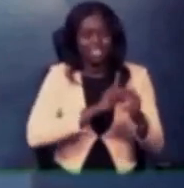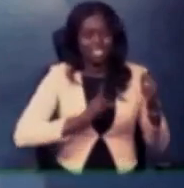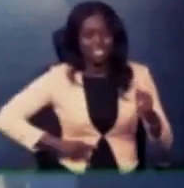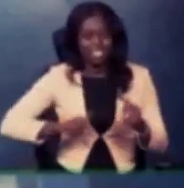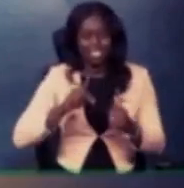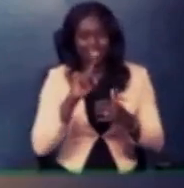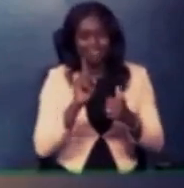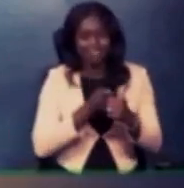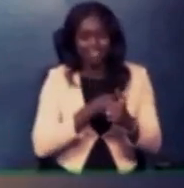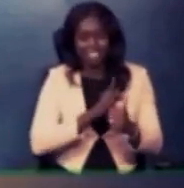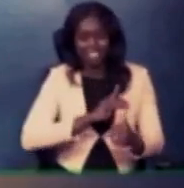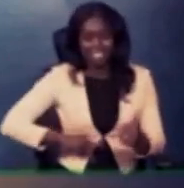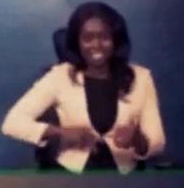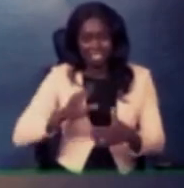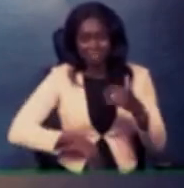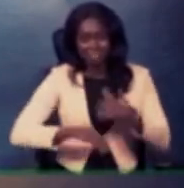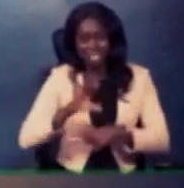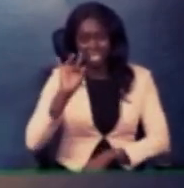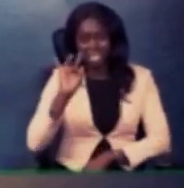1 Kings 18:41.